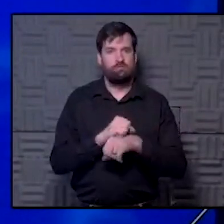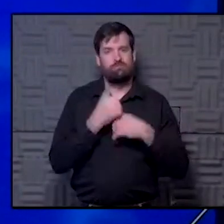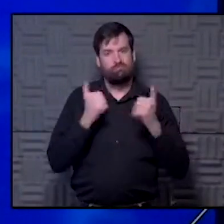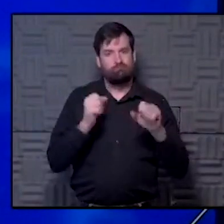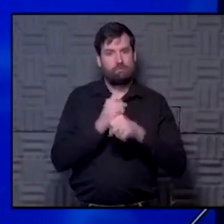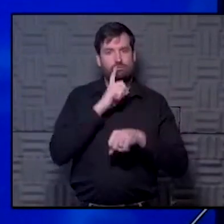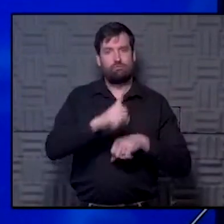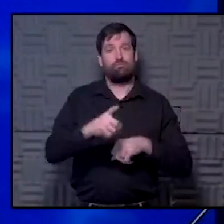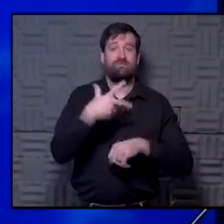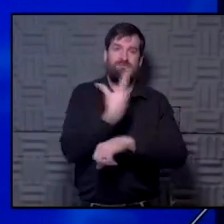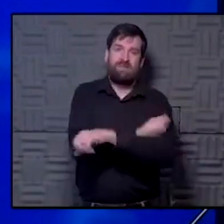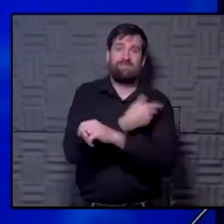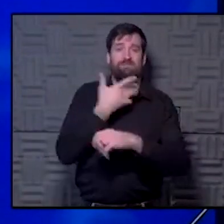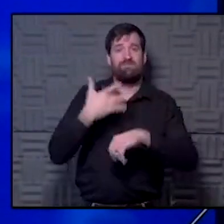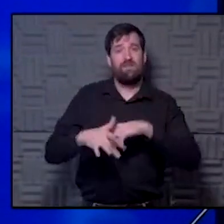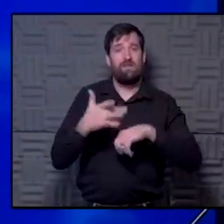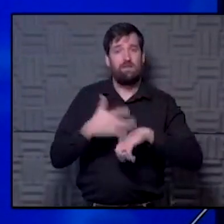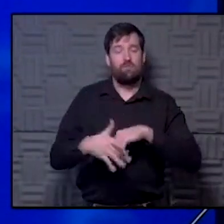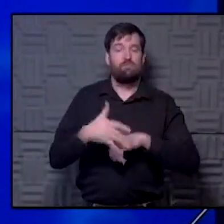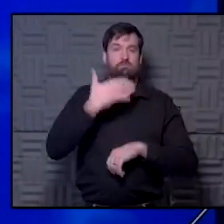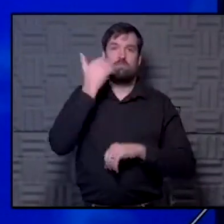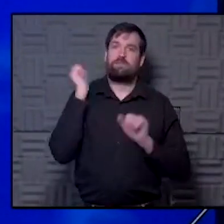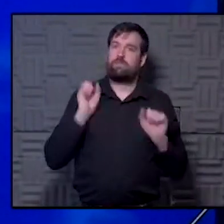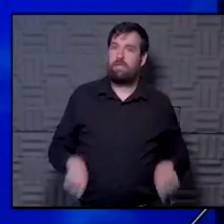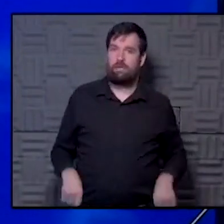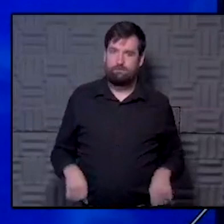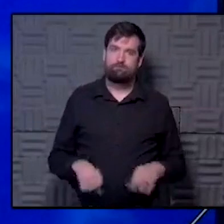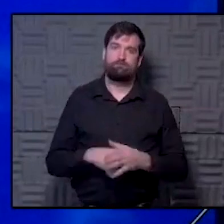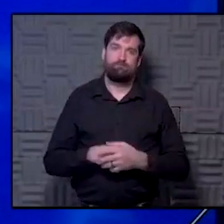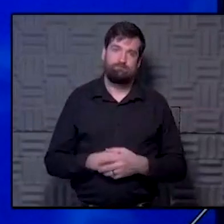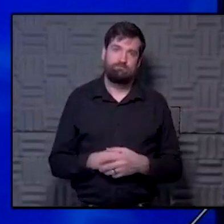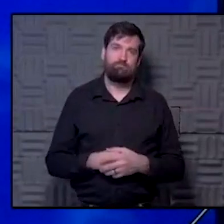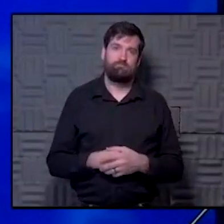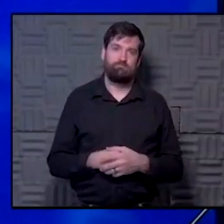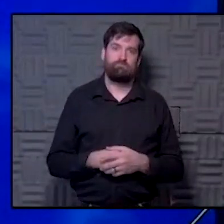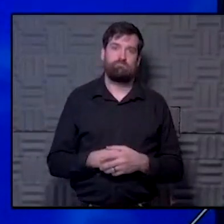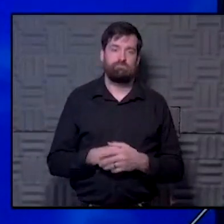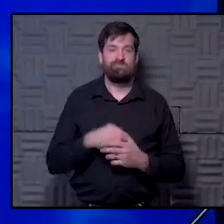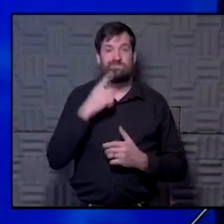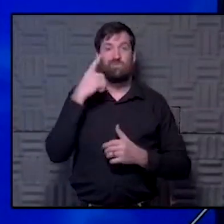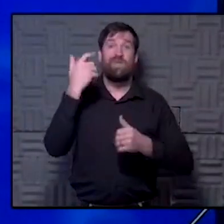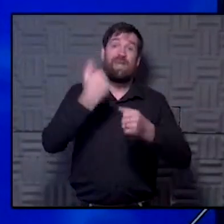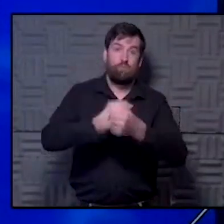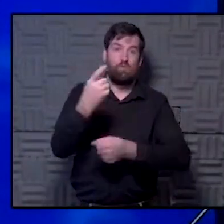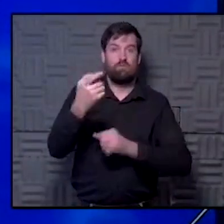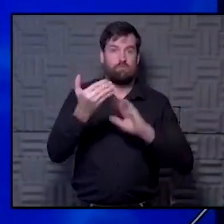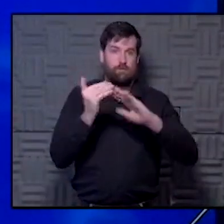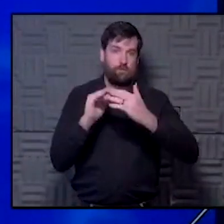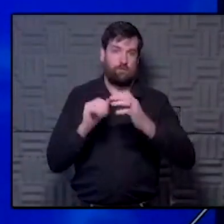making sure that vaccine is available as best we can to everyone in our community. So